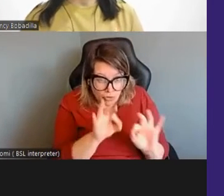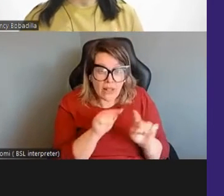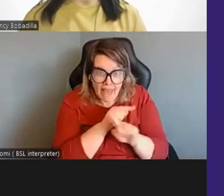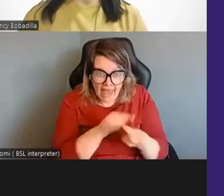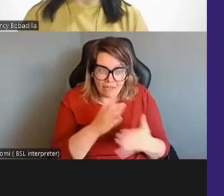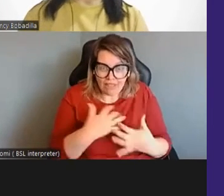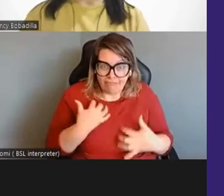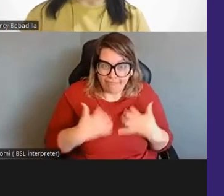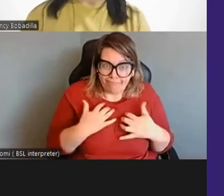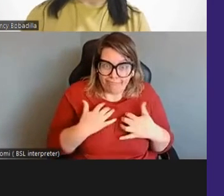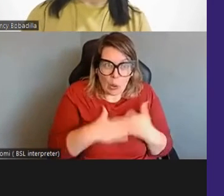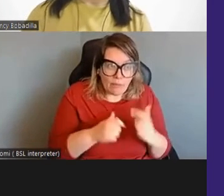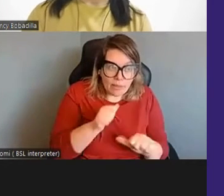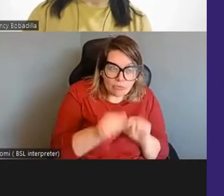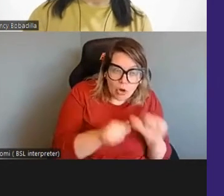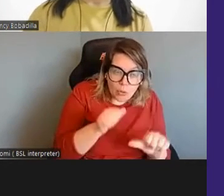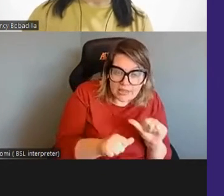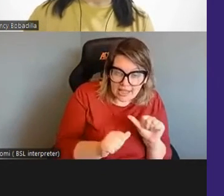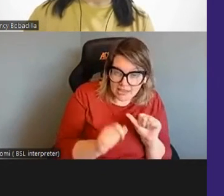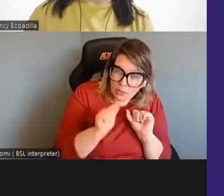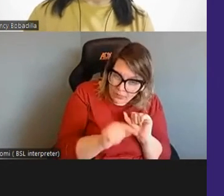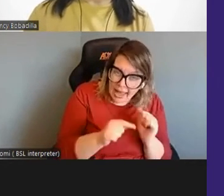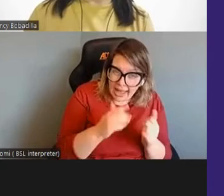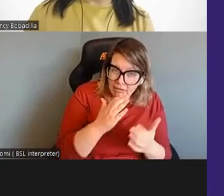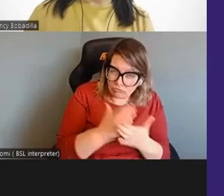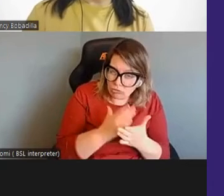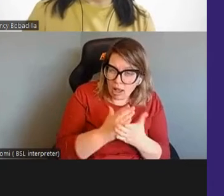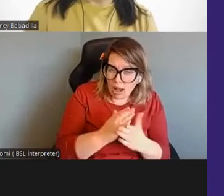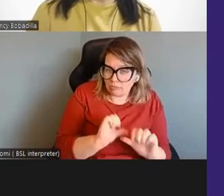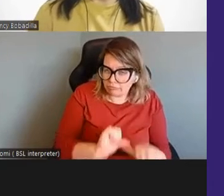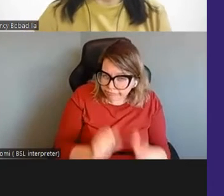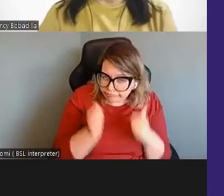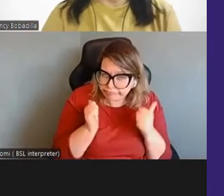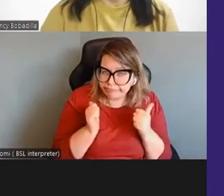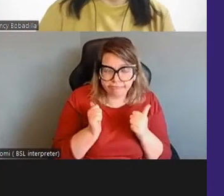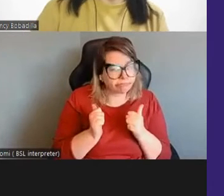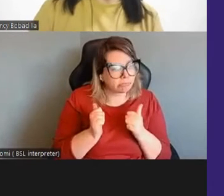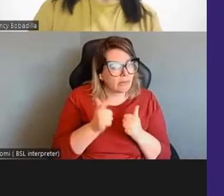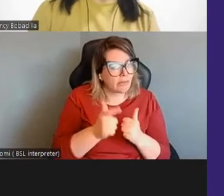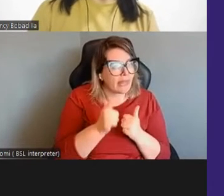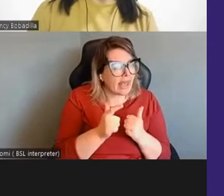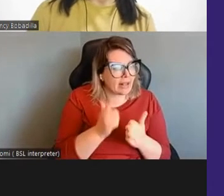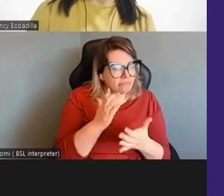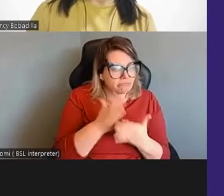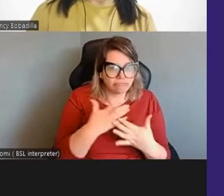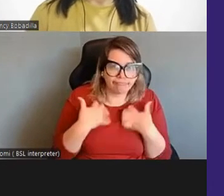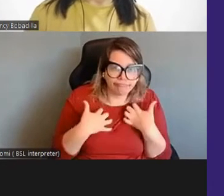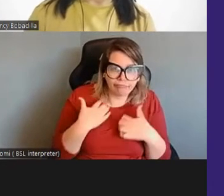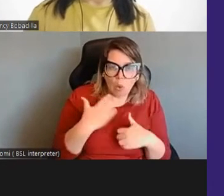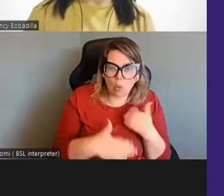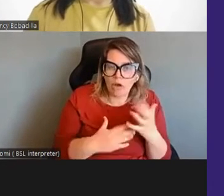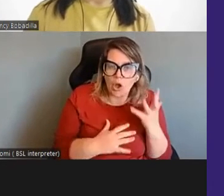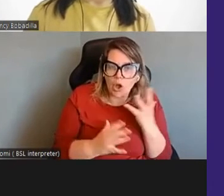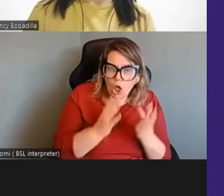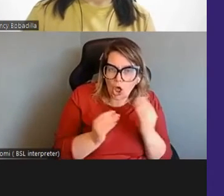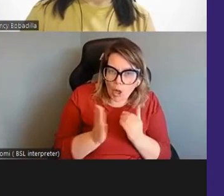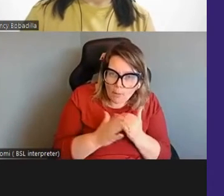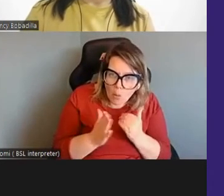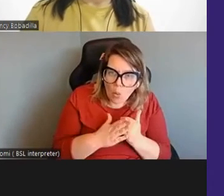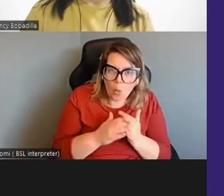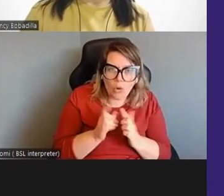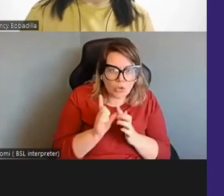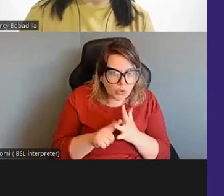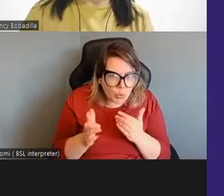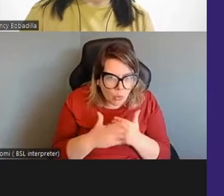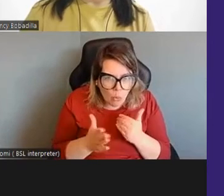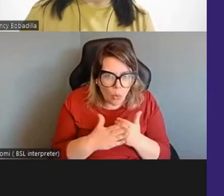about these processes, and they are more than ever and increasingly more excited about learning more and doing more of this kind of